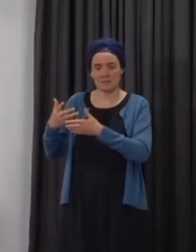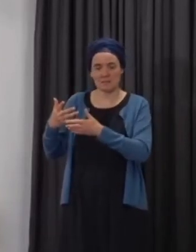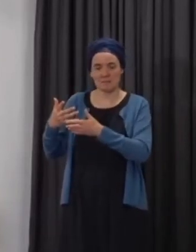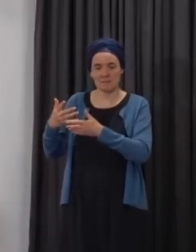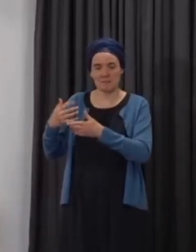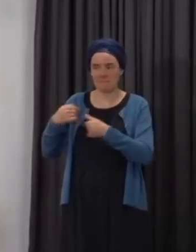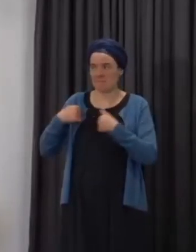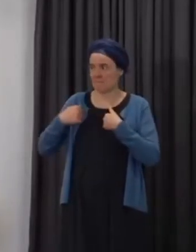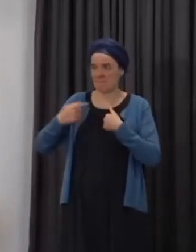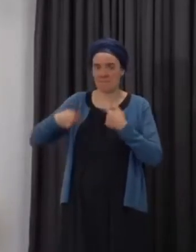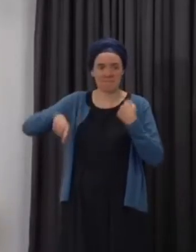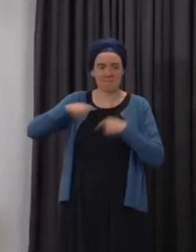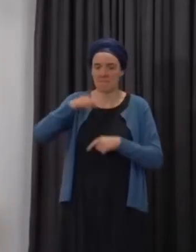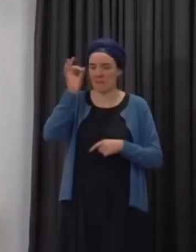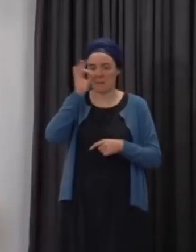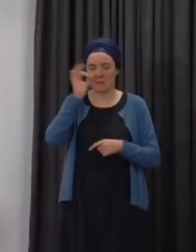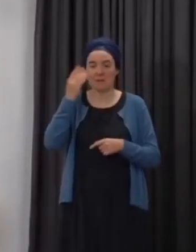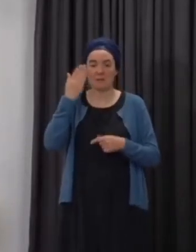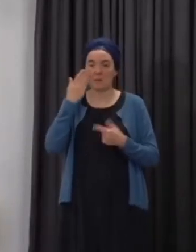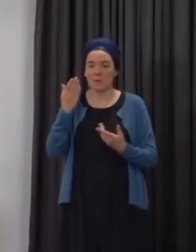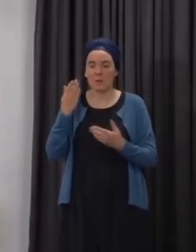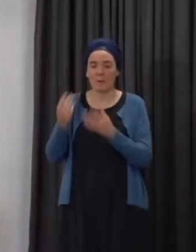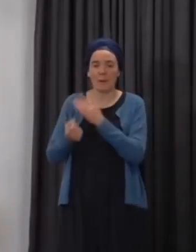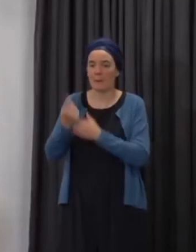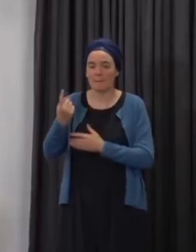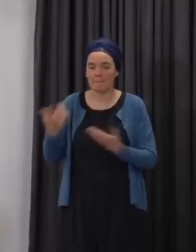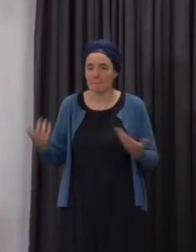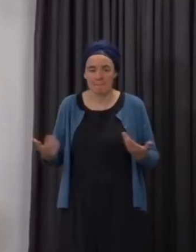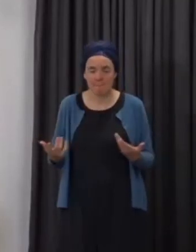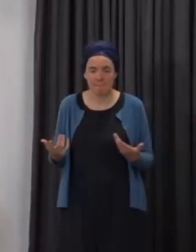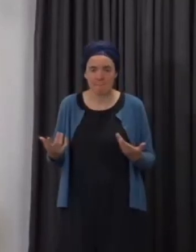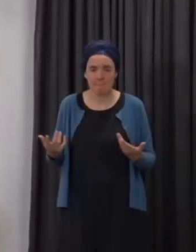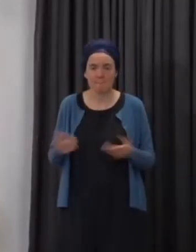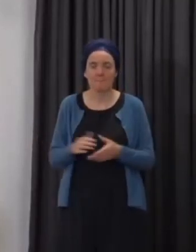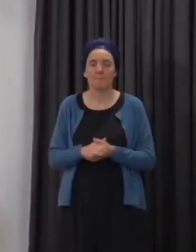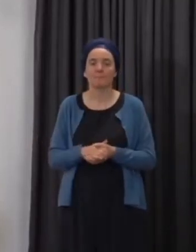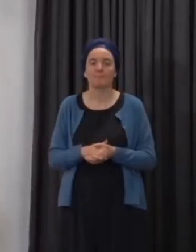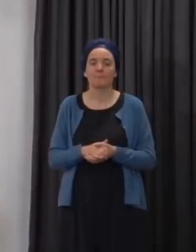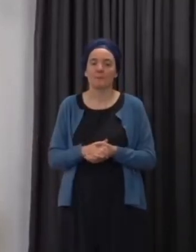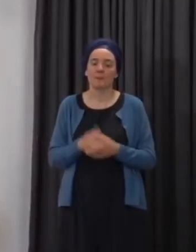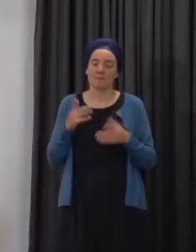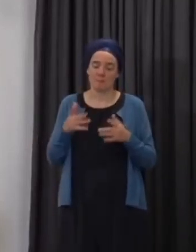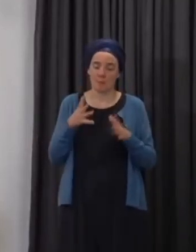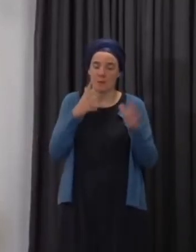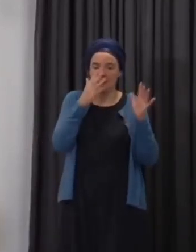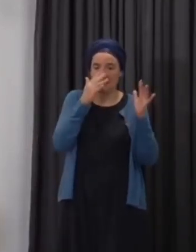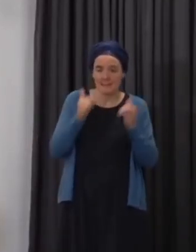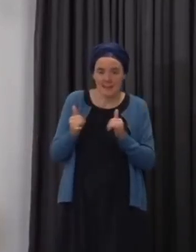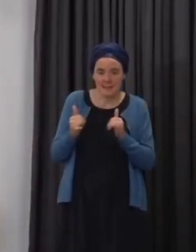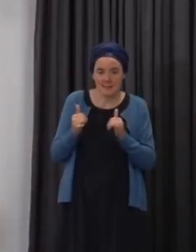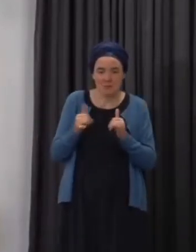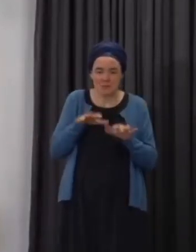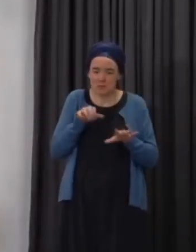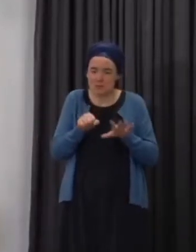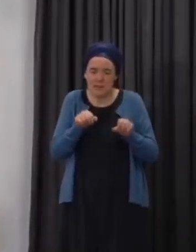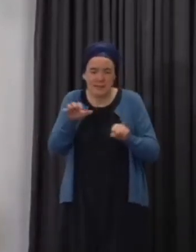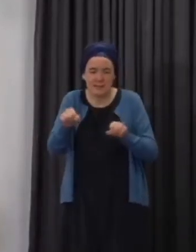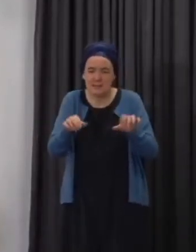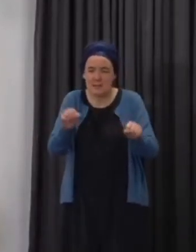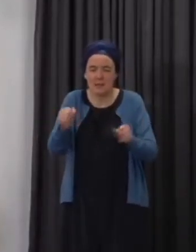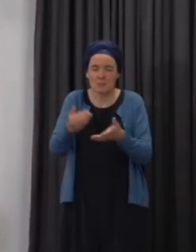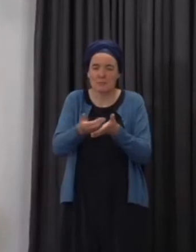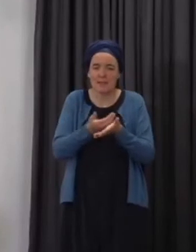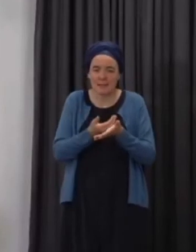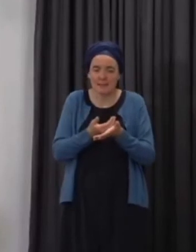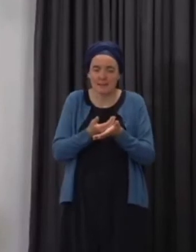had a test, but not what the outcome of that result is. And to make test, trace, protect work, it's really important that our